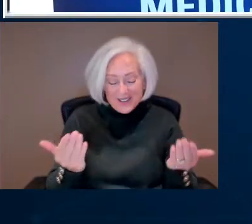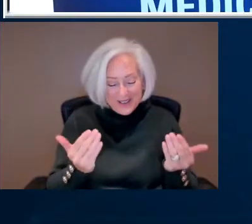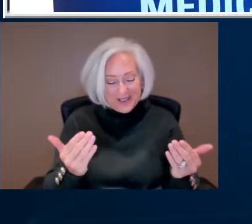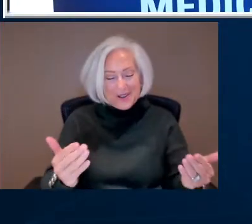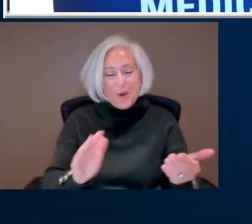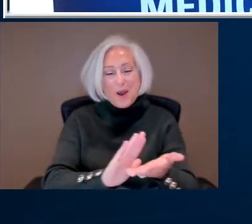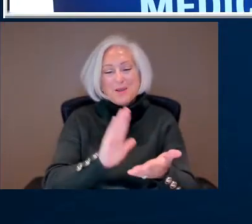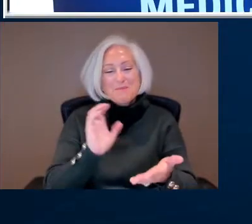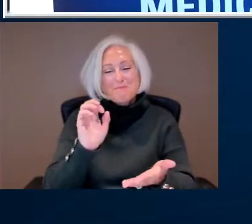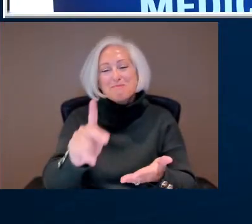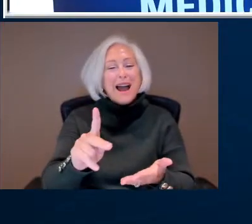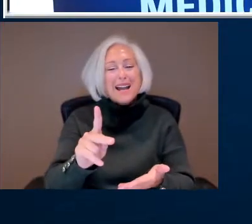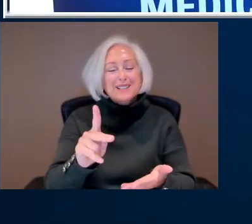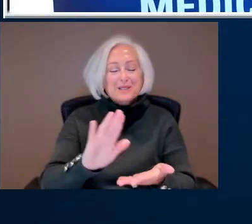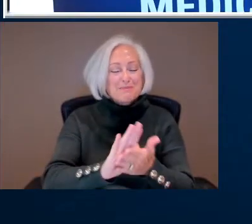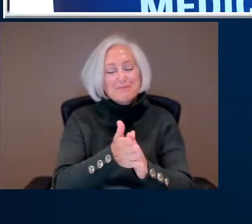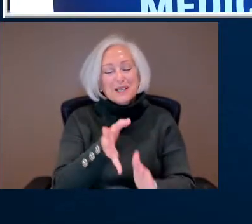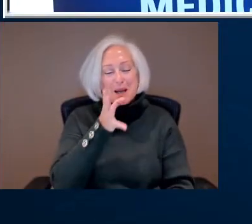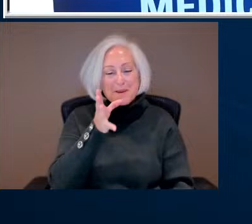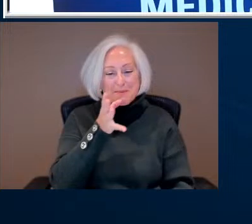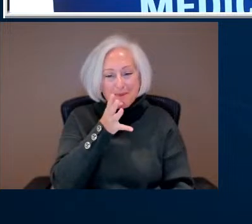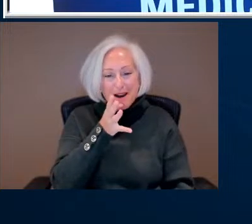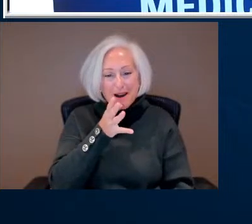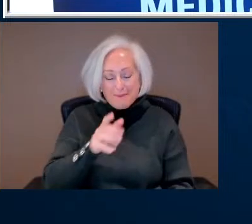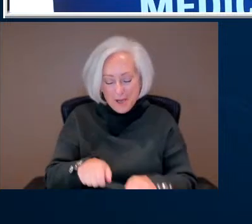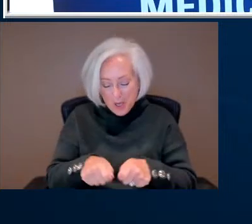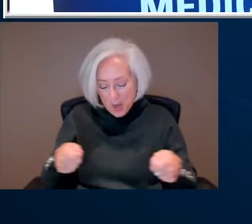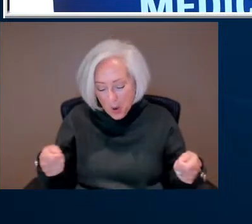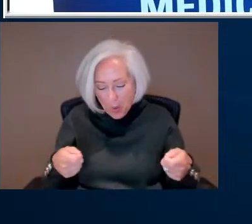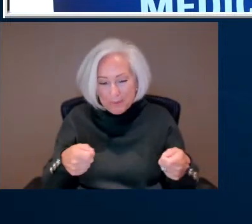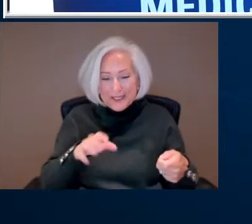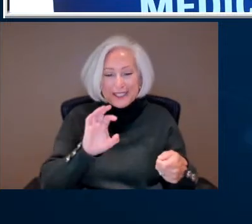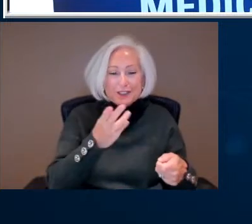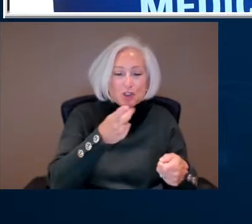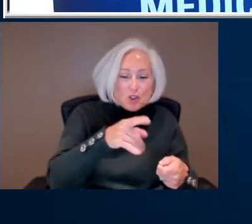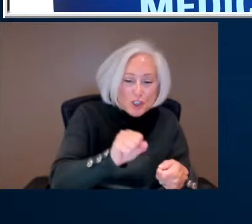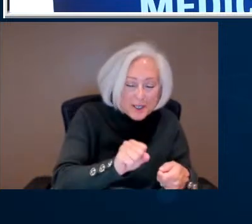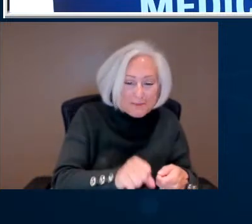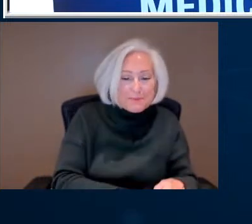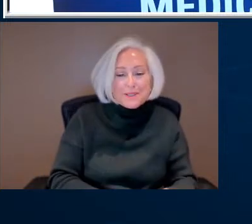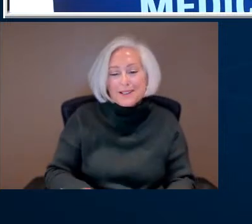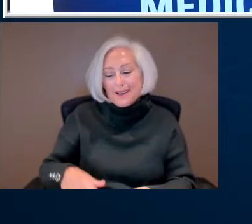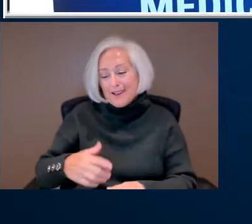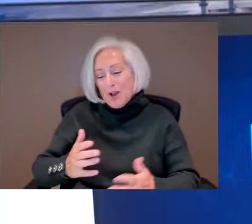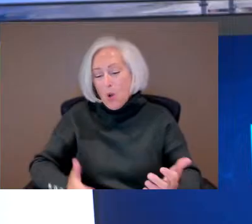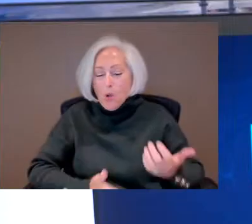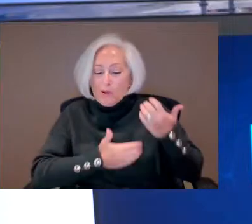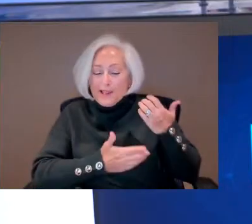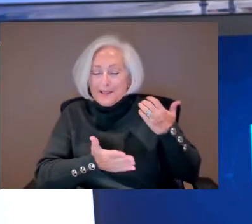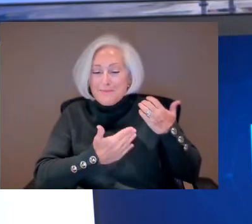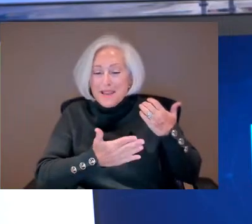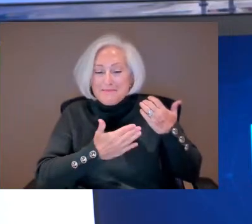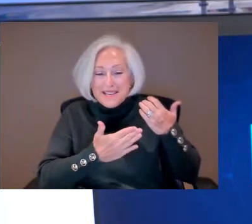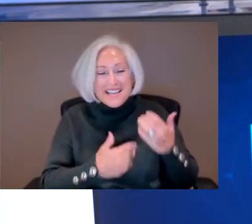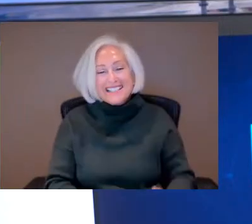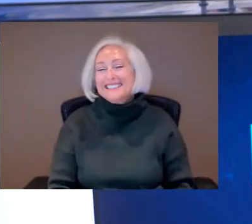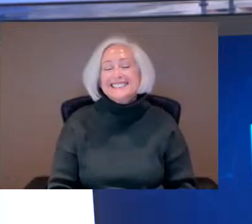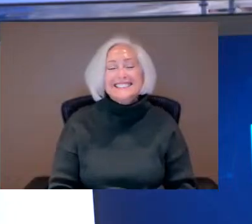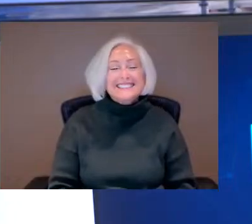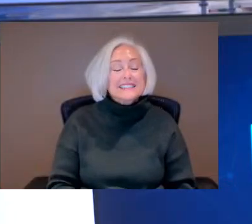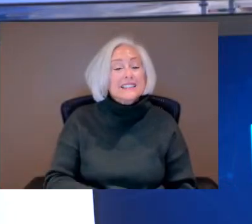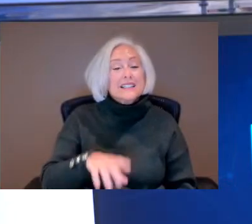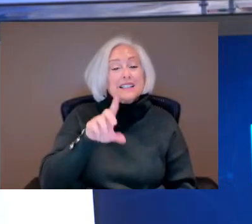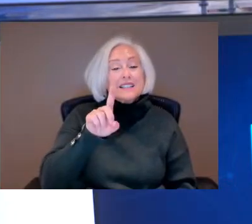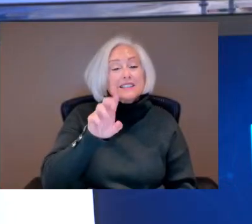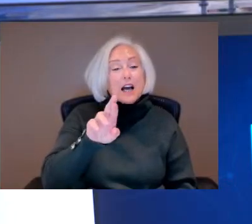chips, holding the baby, doing 100 things today, because I know that's what you're going to be doing. Dr. Thomas, what's the big takeaway?